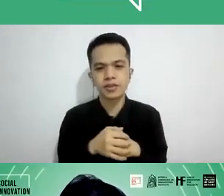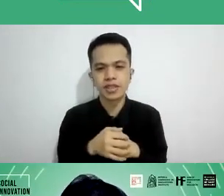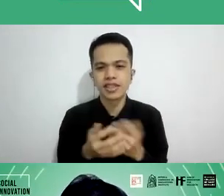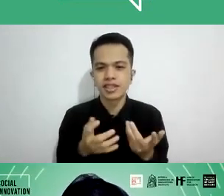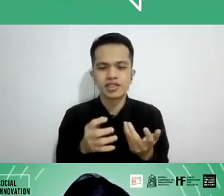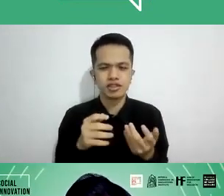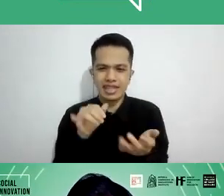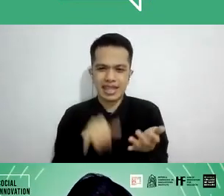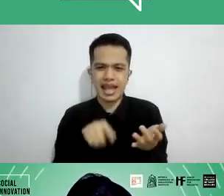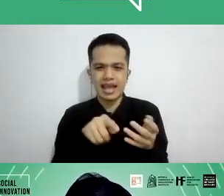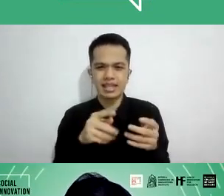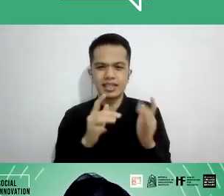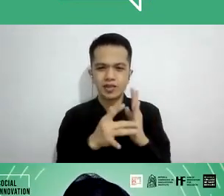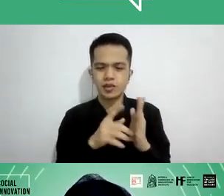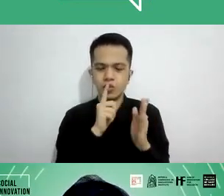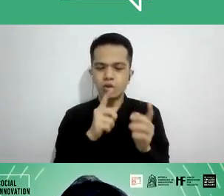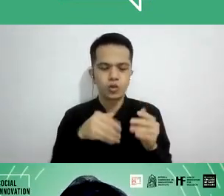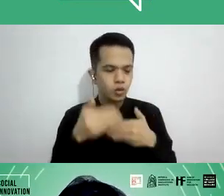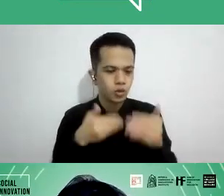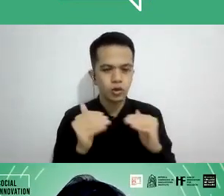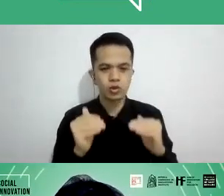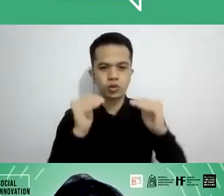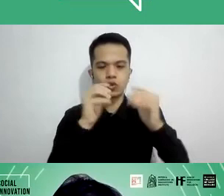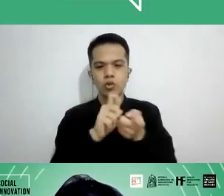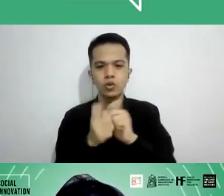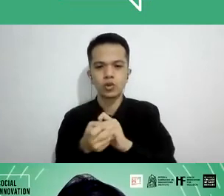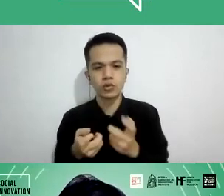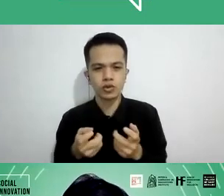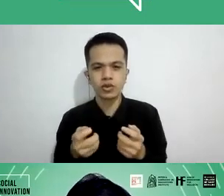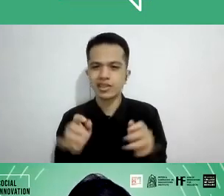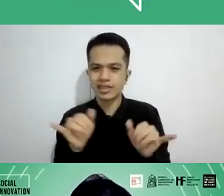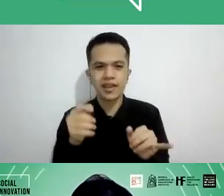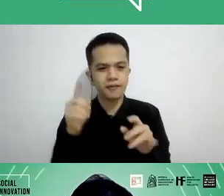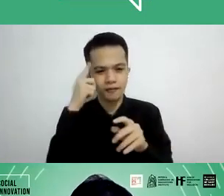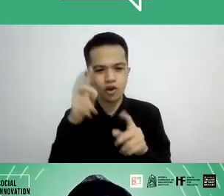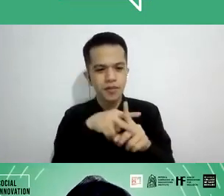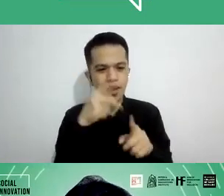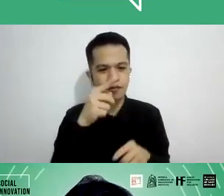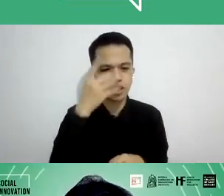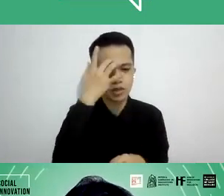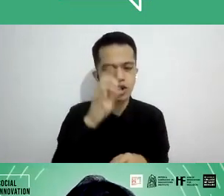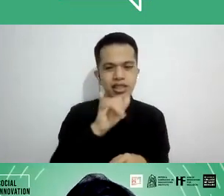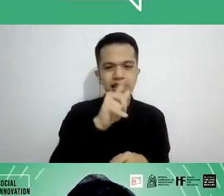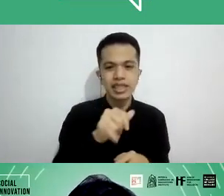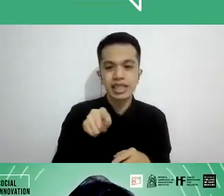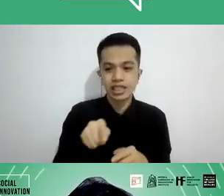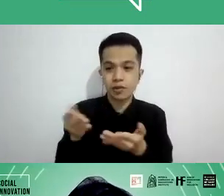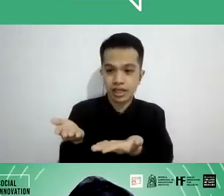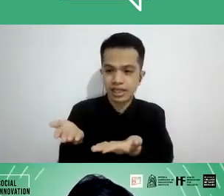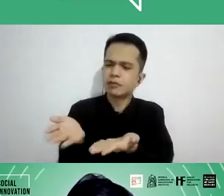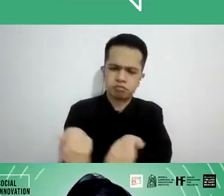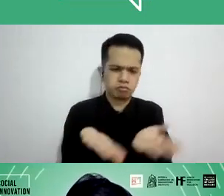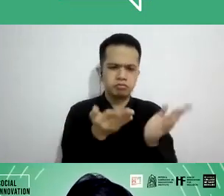kinds of technologies will continue to evolve. And it's important for us to consider smart cities, because if we let these technologies develop